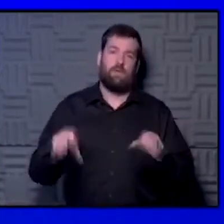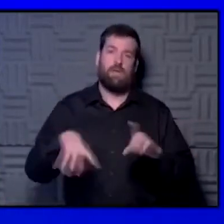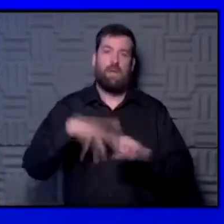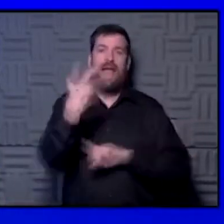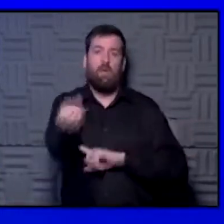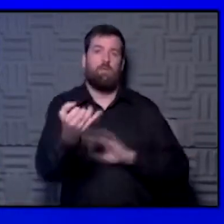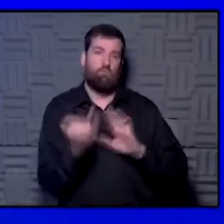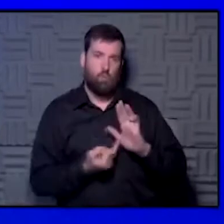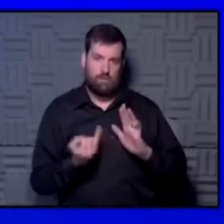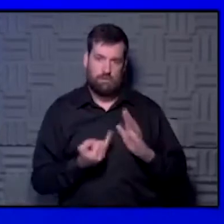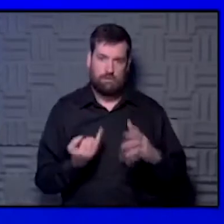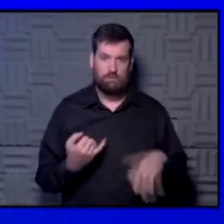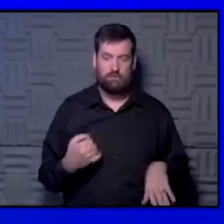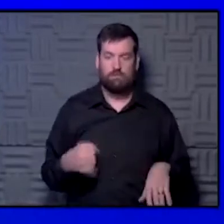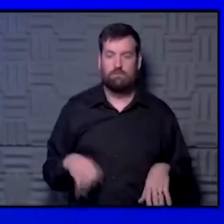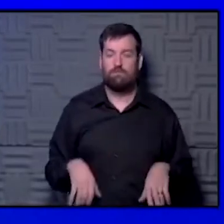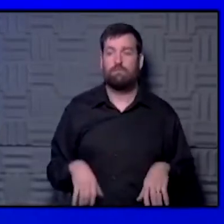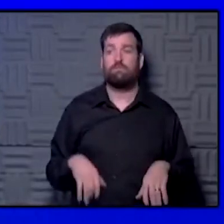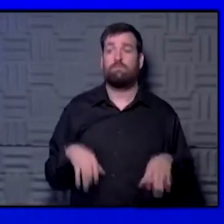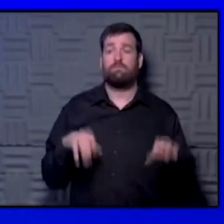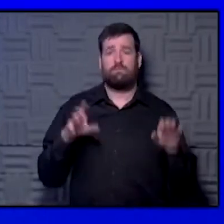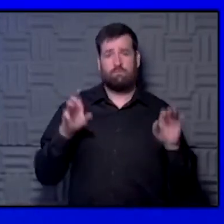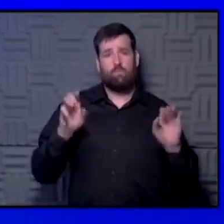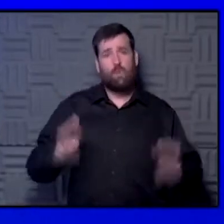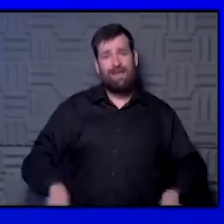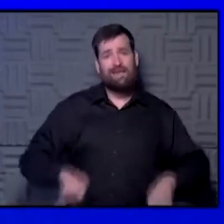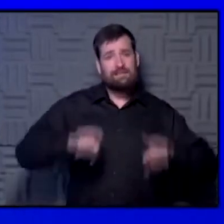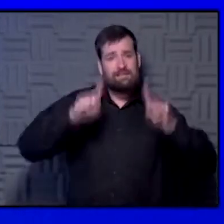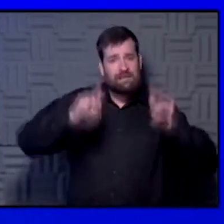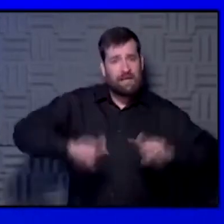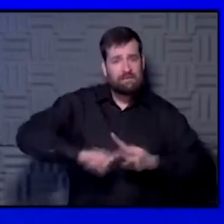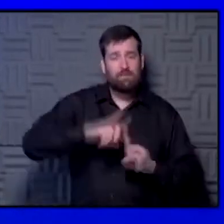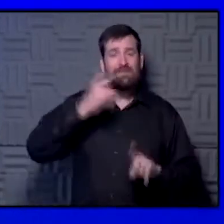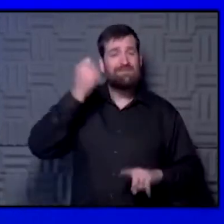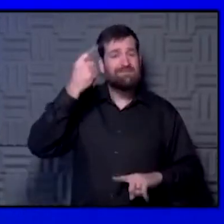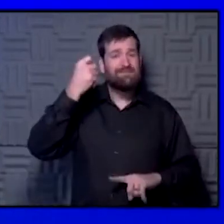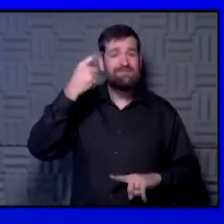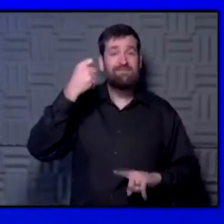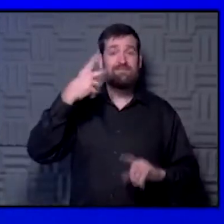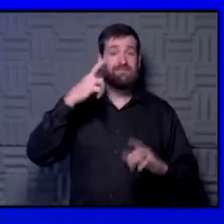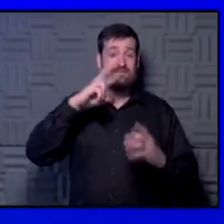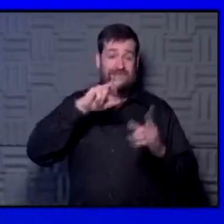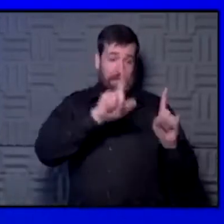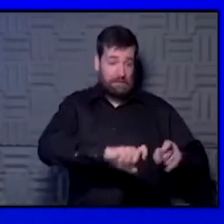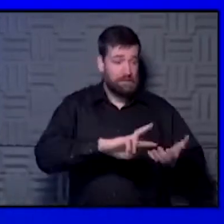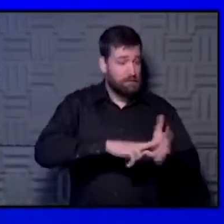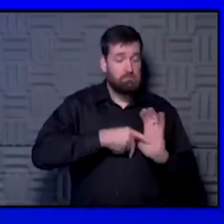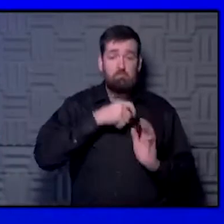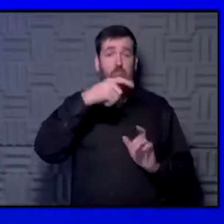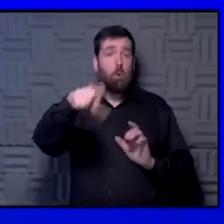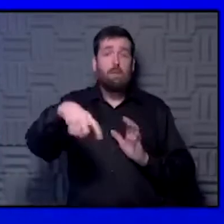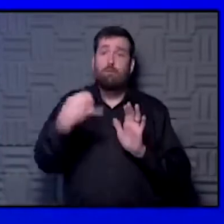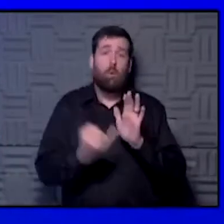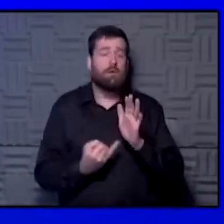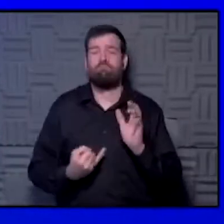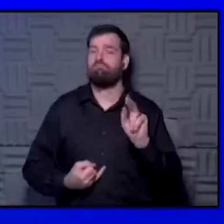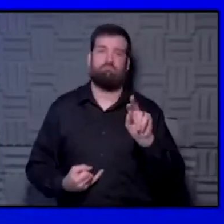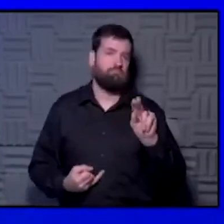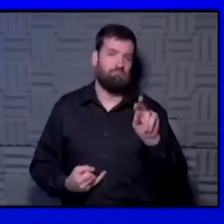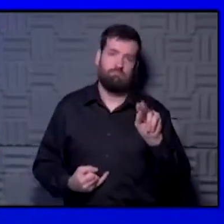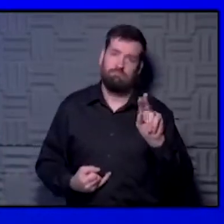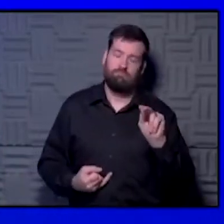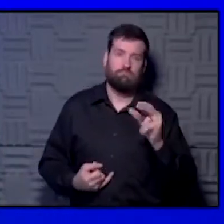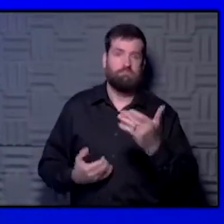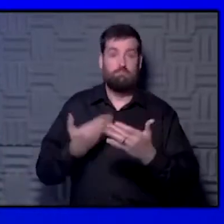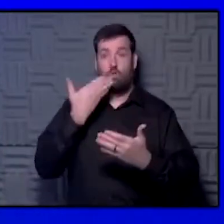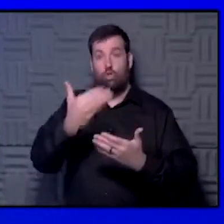quarantine. You can certainly test, but testing does not get you out of quarantine. There is no good guidance for